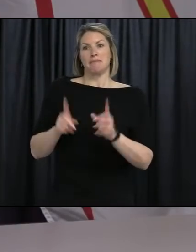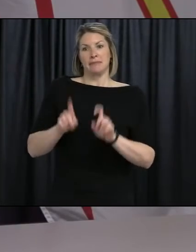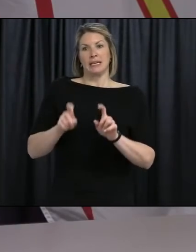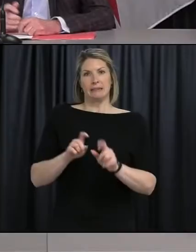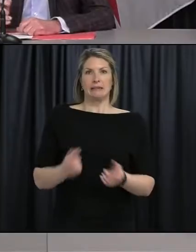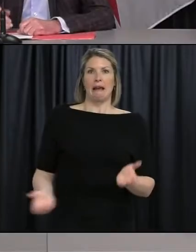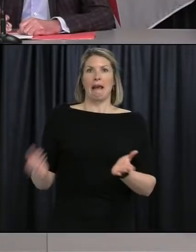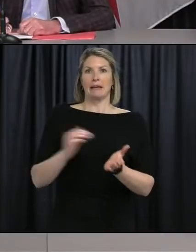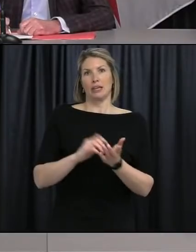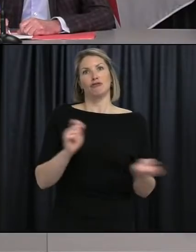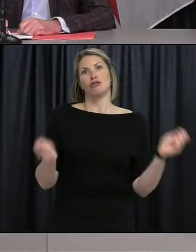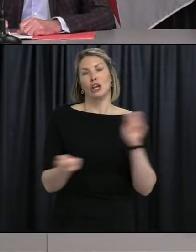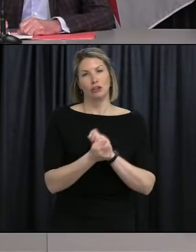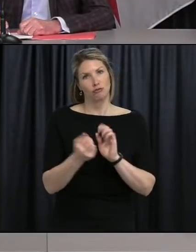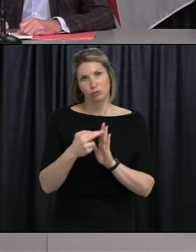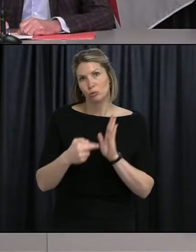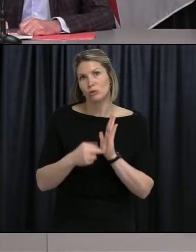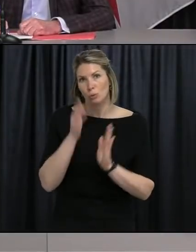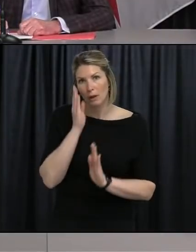Thanks.